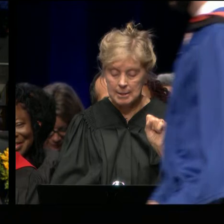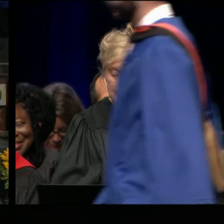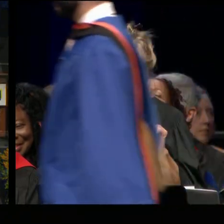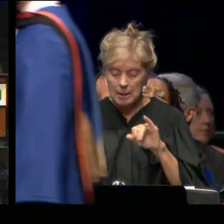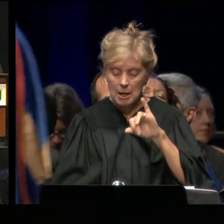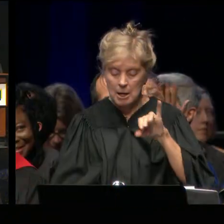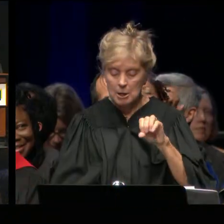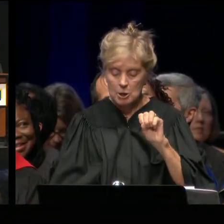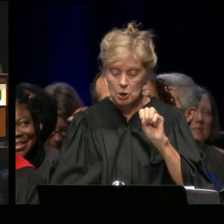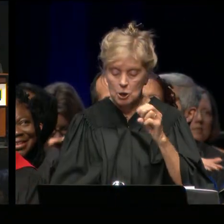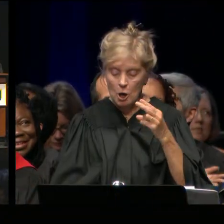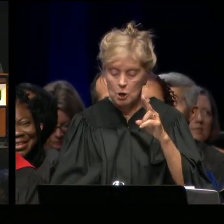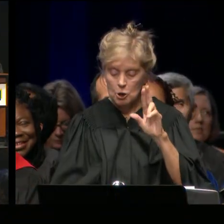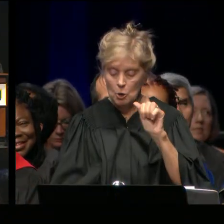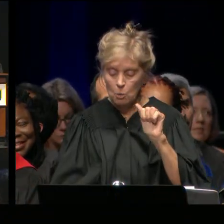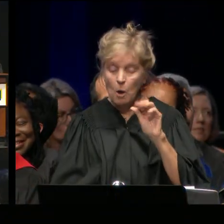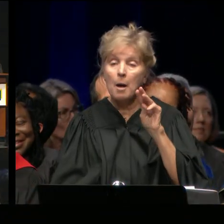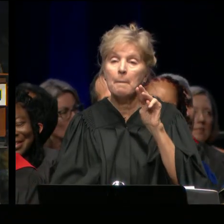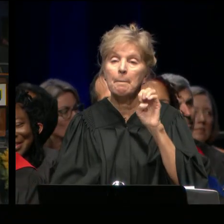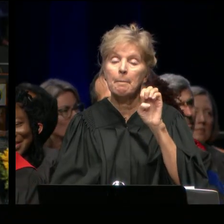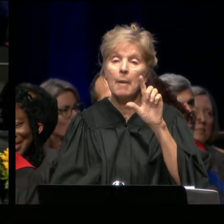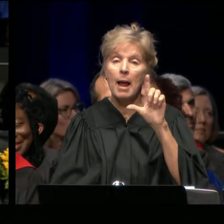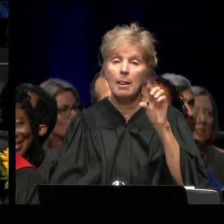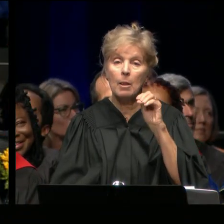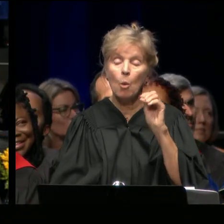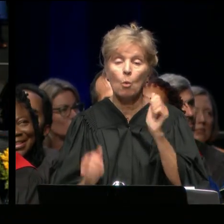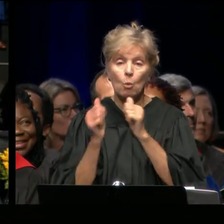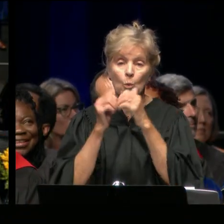Joshua Mello with distinction.